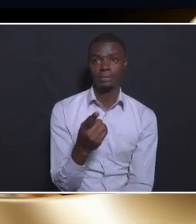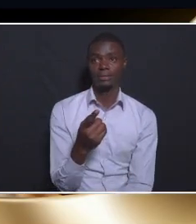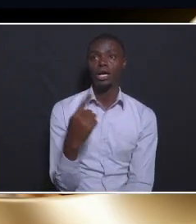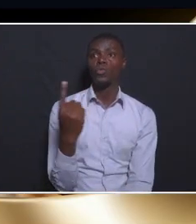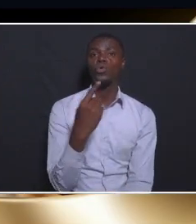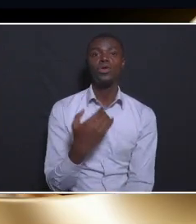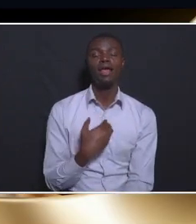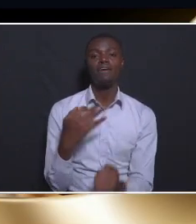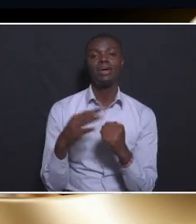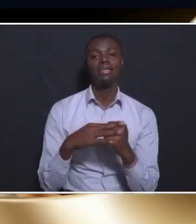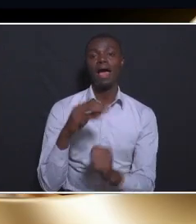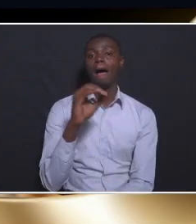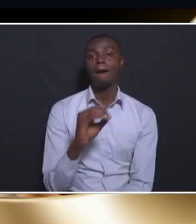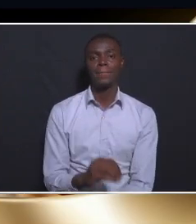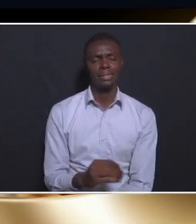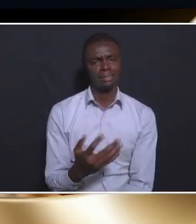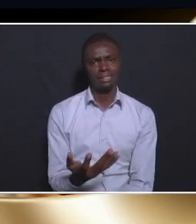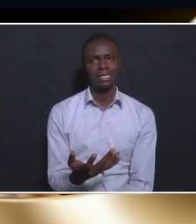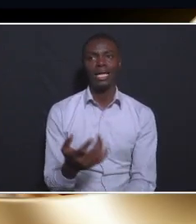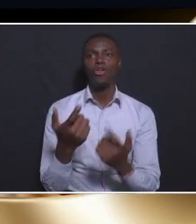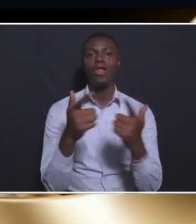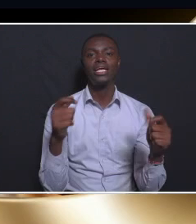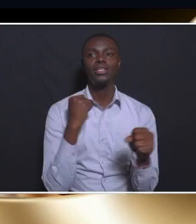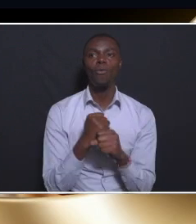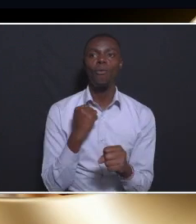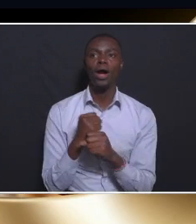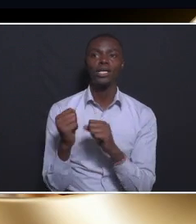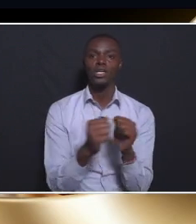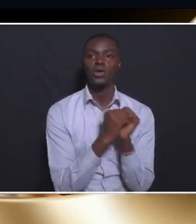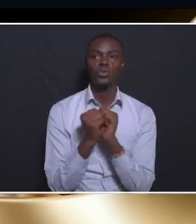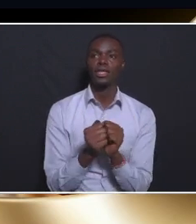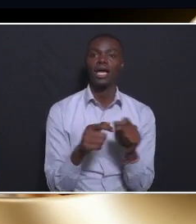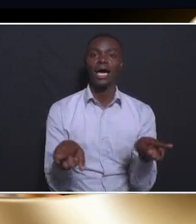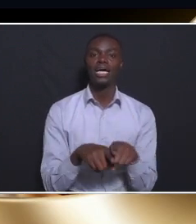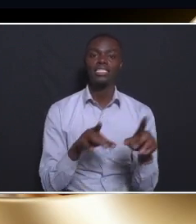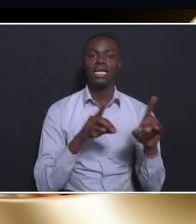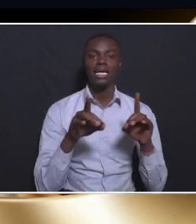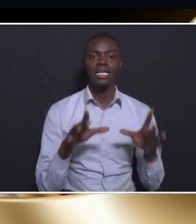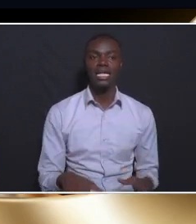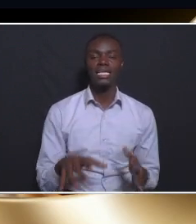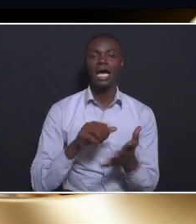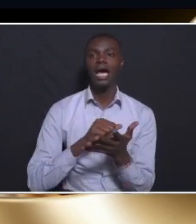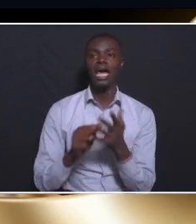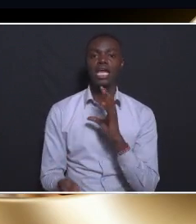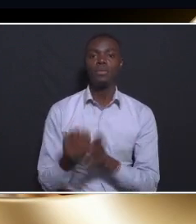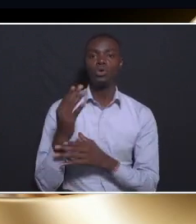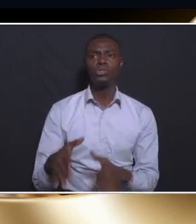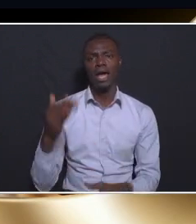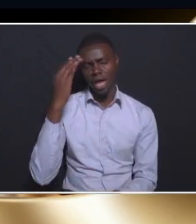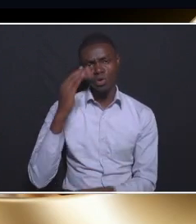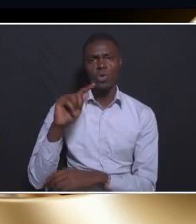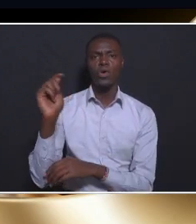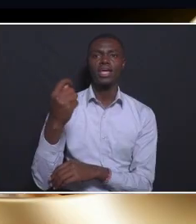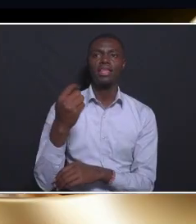have 8%. Guys, let's work to come to, and as directors and producers, and I'm very sure in Kenya that there are guilds,